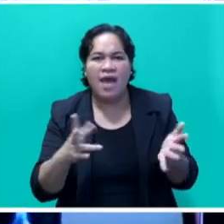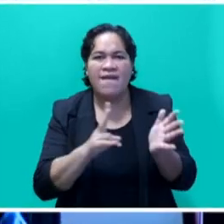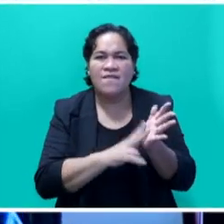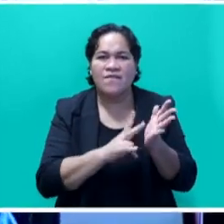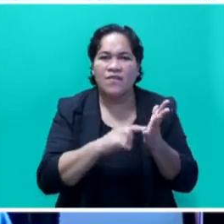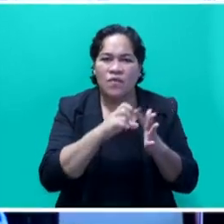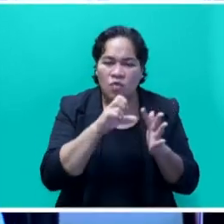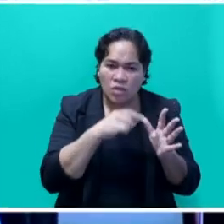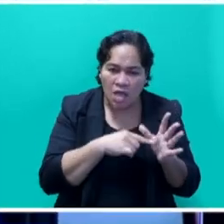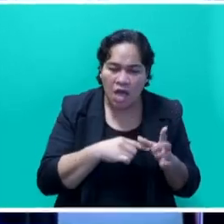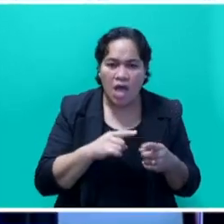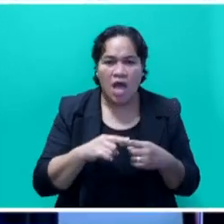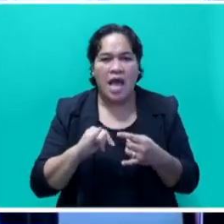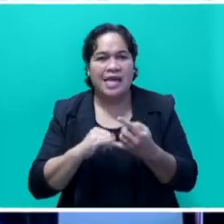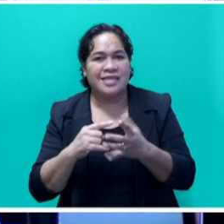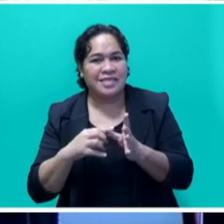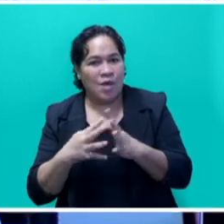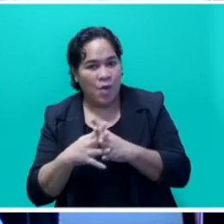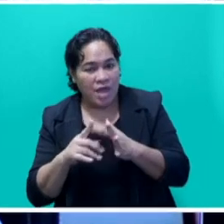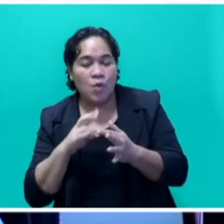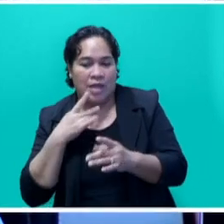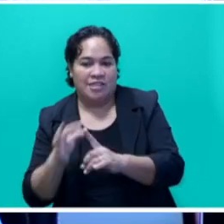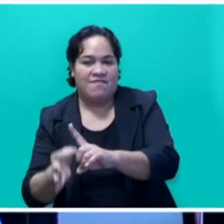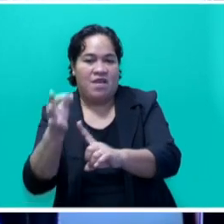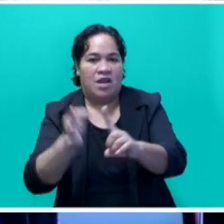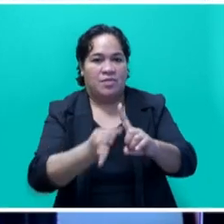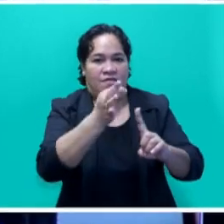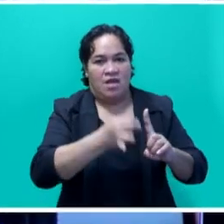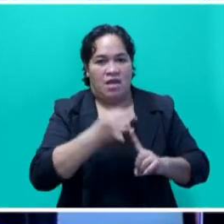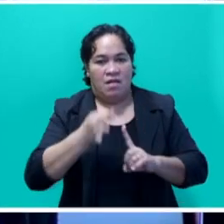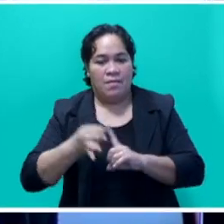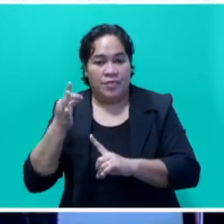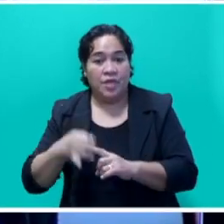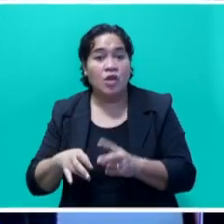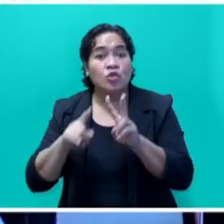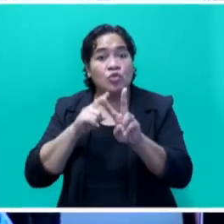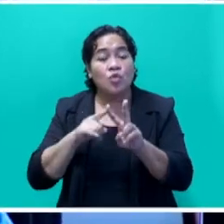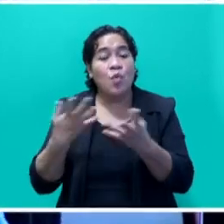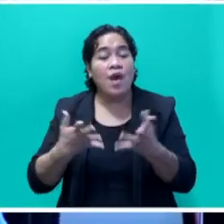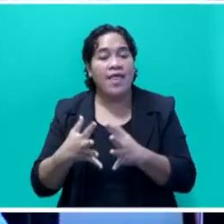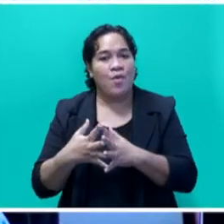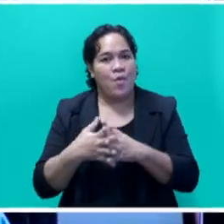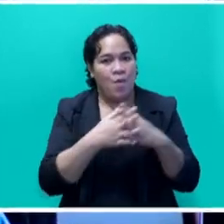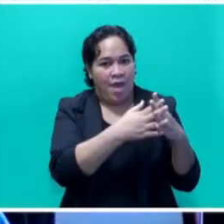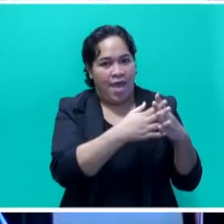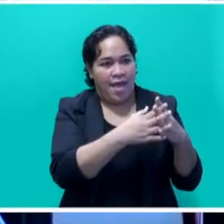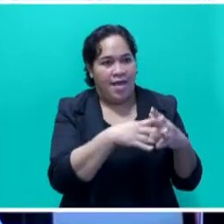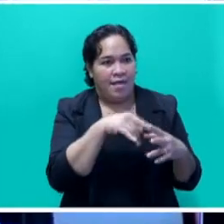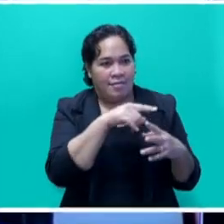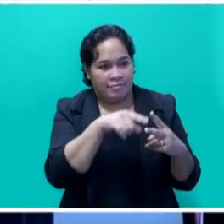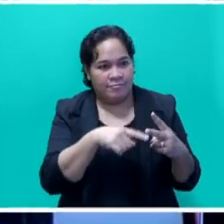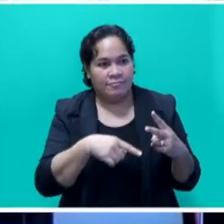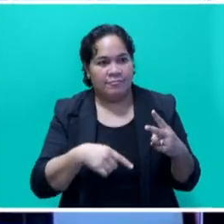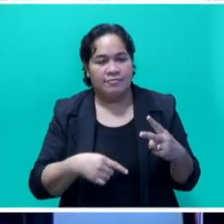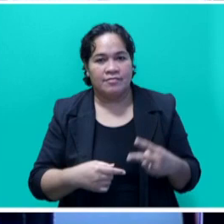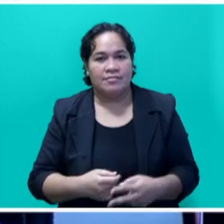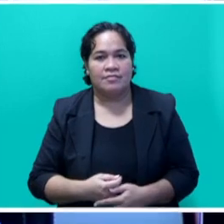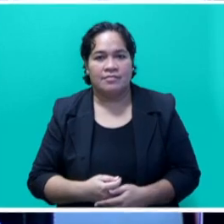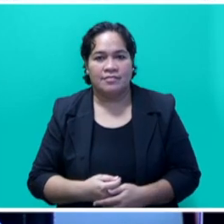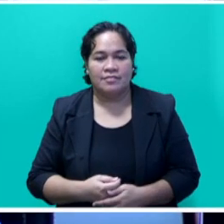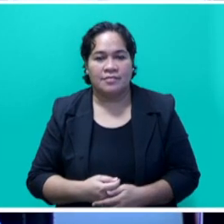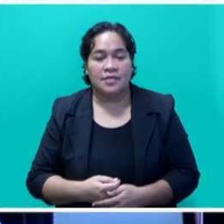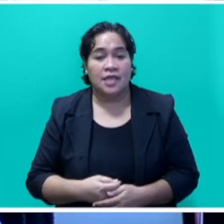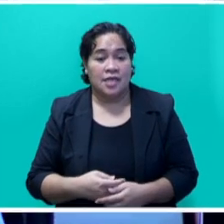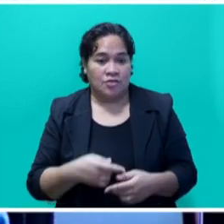One of the ones that we're going to be developing, Mr. Speaker, is 2 lots actually in the Western Division. They seem to be a lot more attuned to getting the